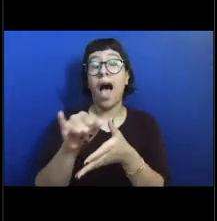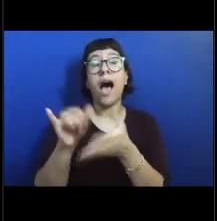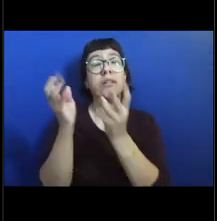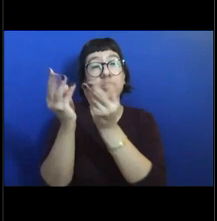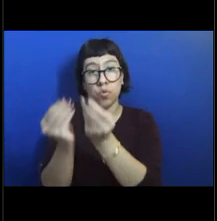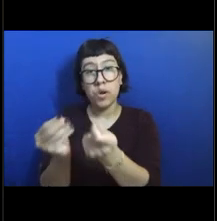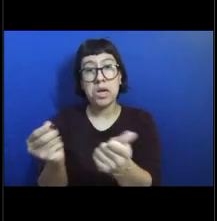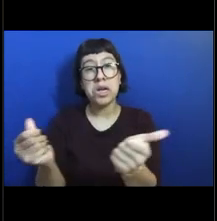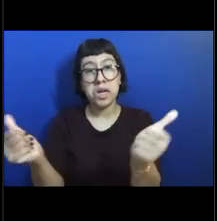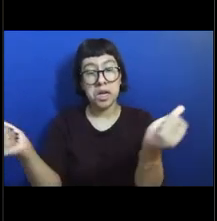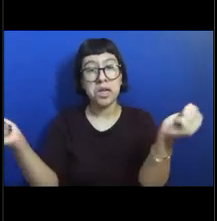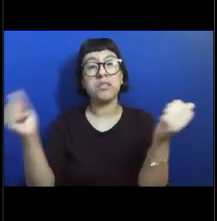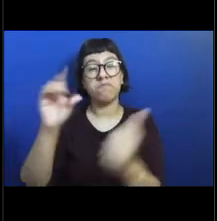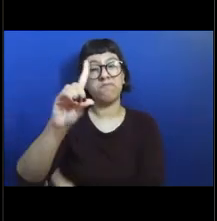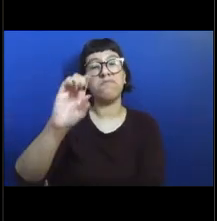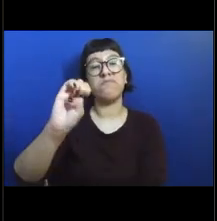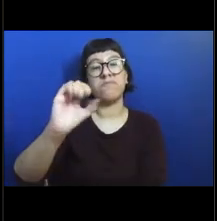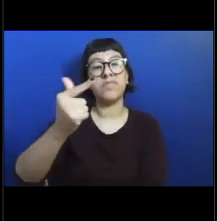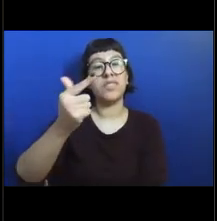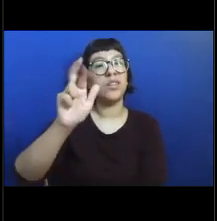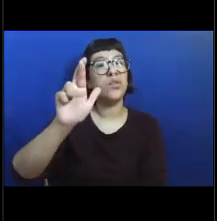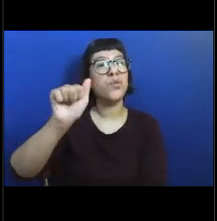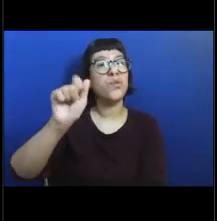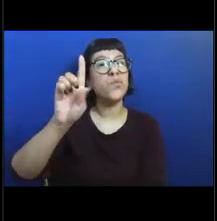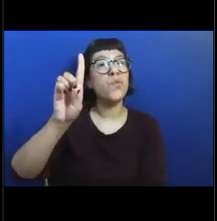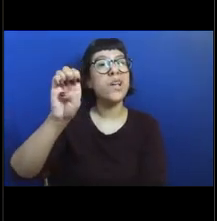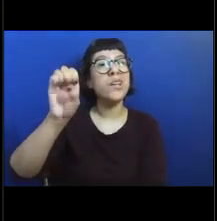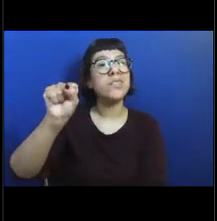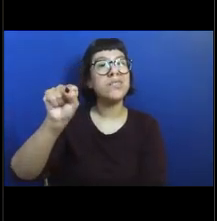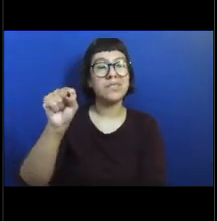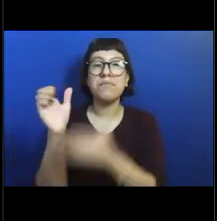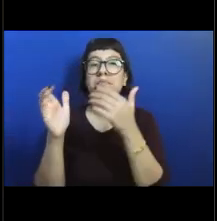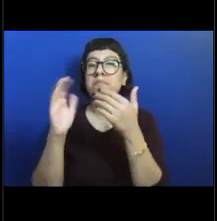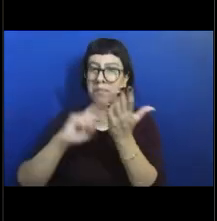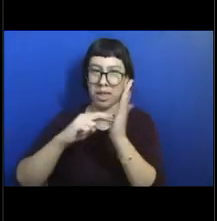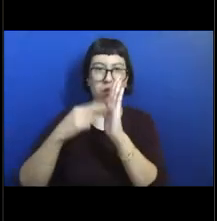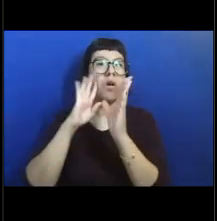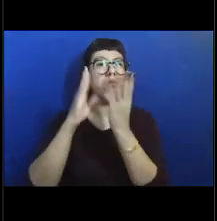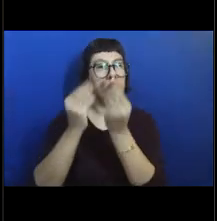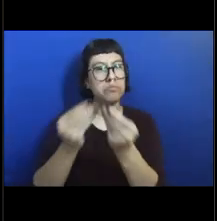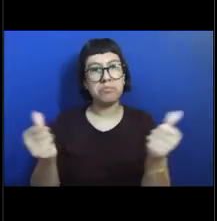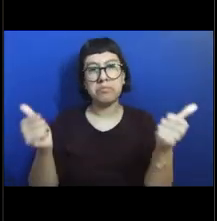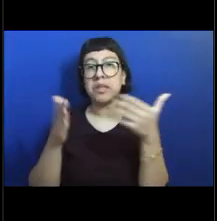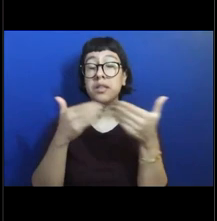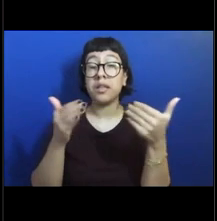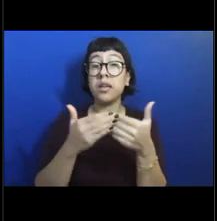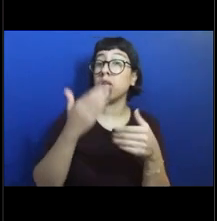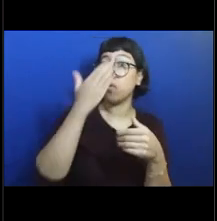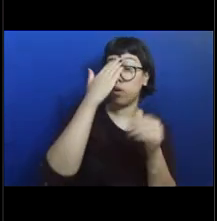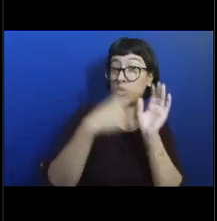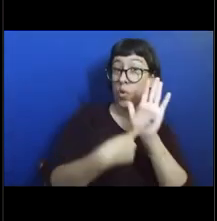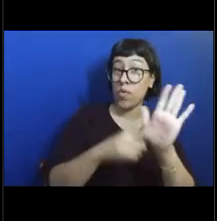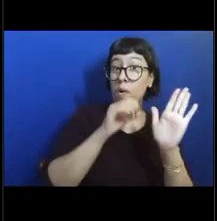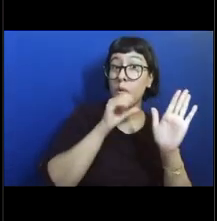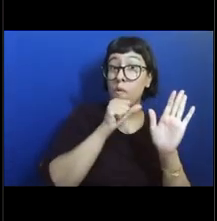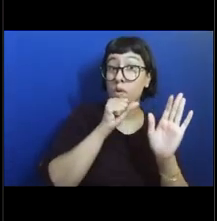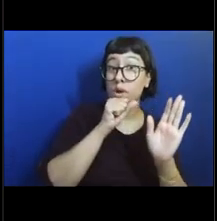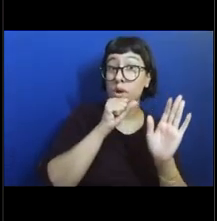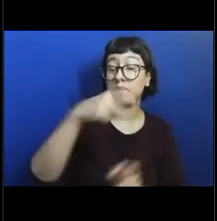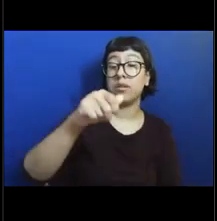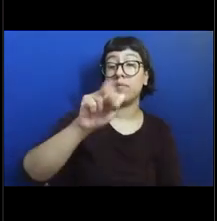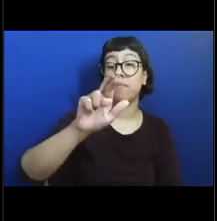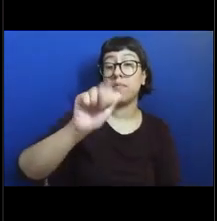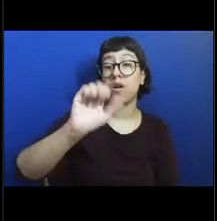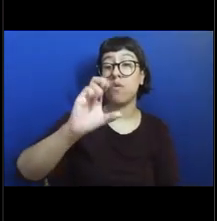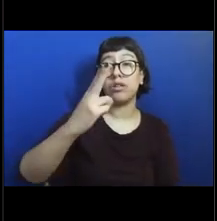rubber. It's going to degrade and disappear fairly quickly. The parachutes that we use, the plastic, it's also a really